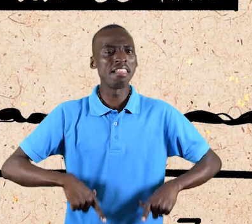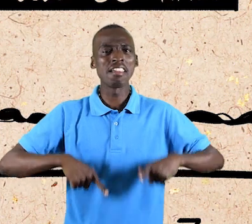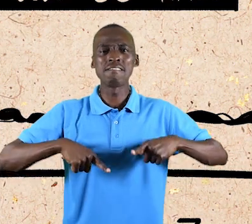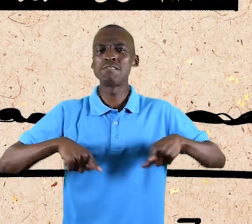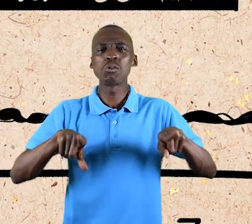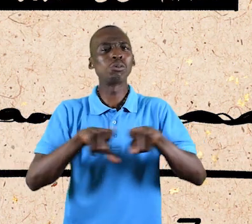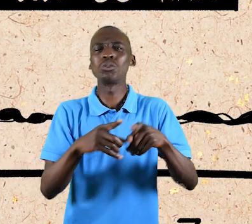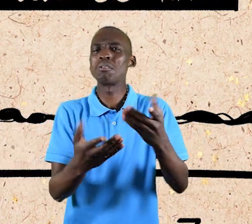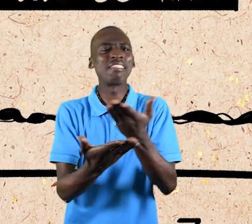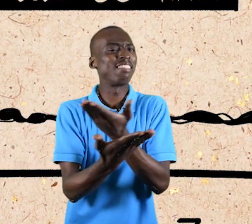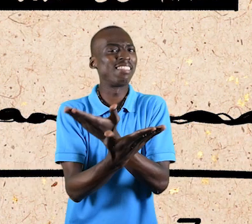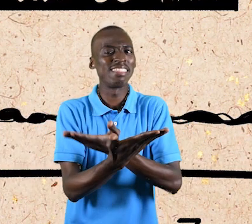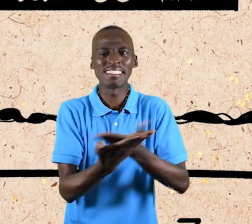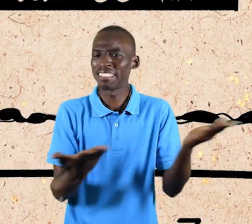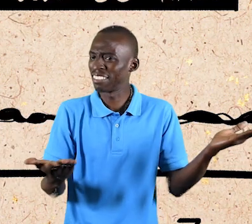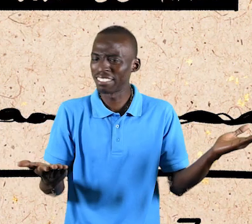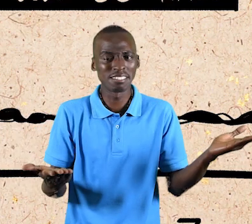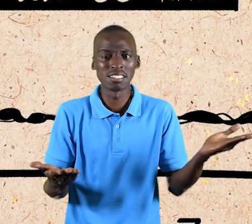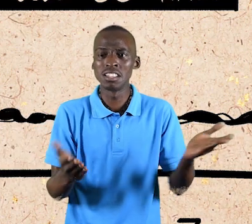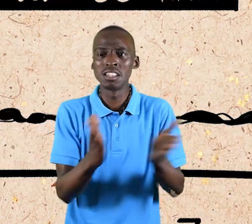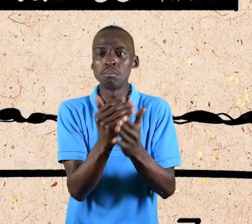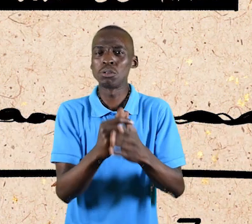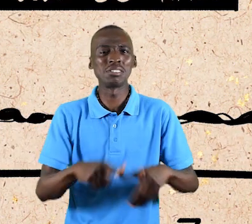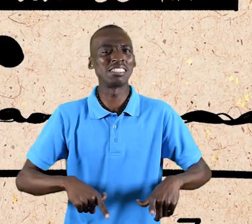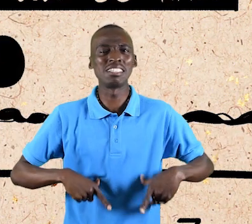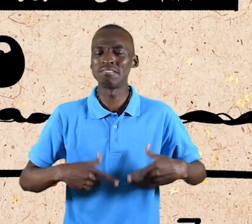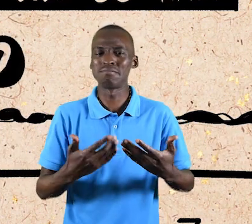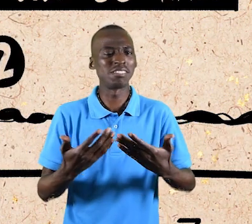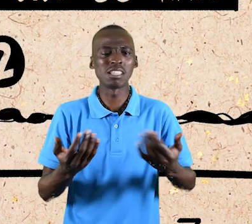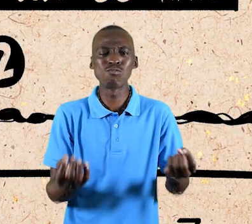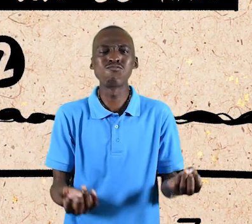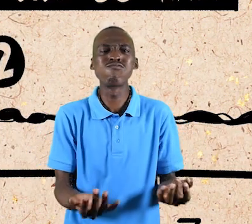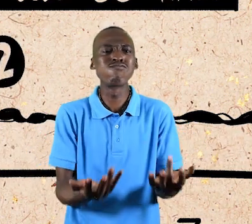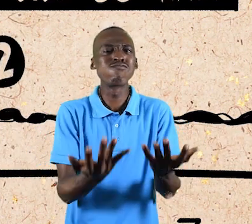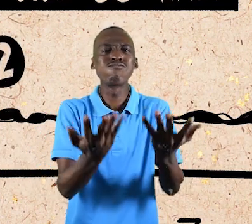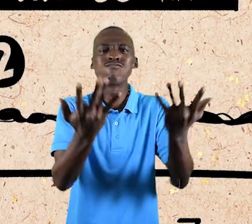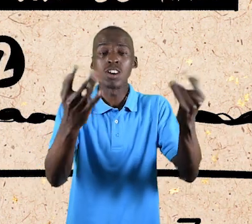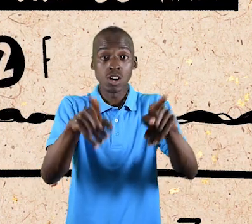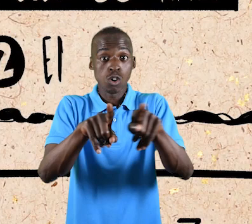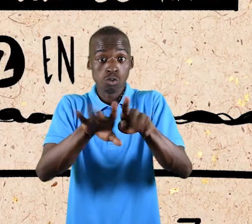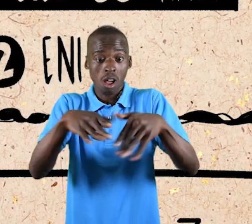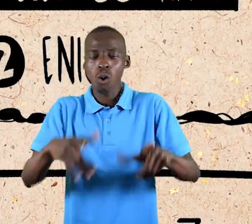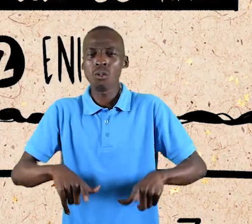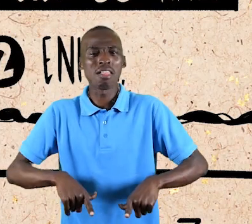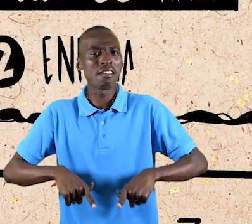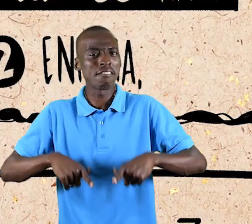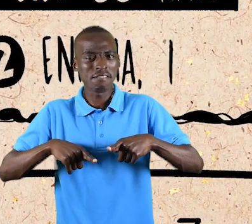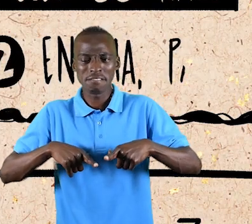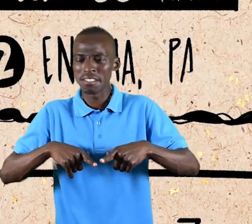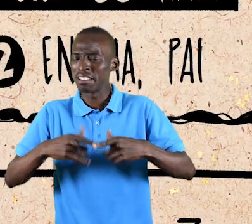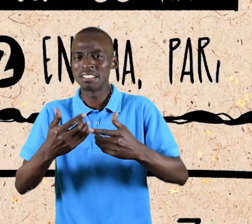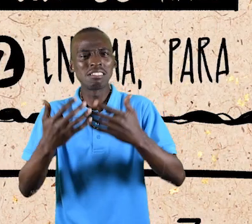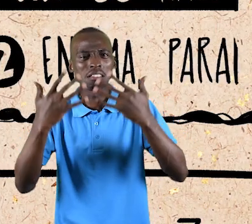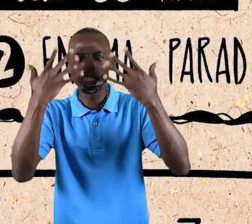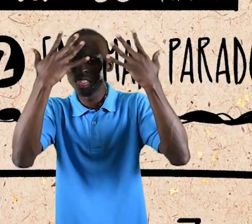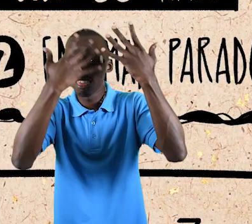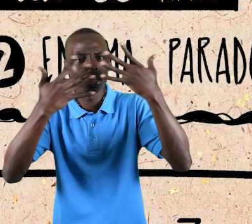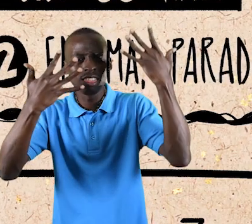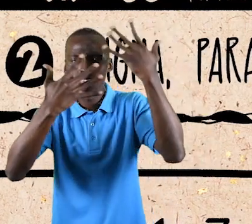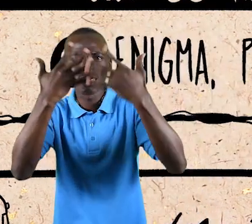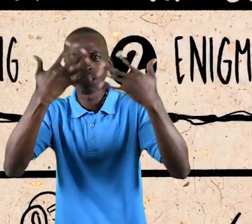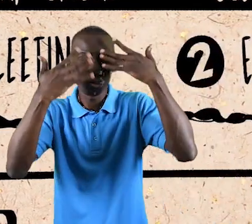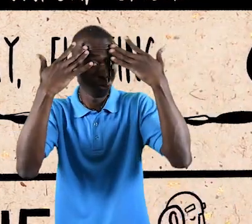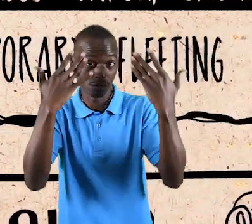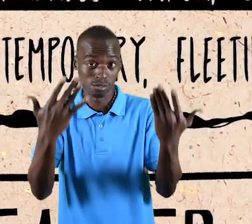all, temporary or fleeting, like a wisp of smoke. But secondly, also how life is an enigma or a